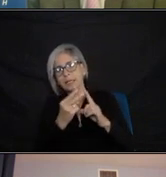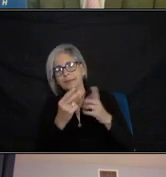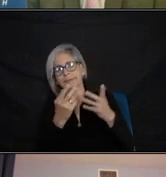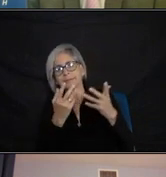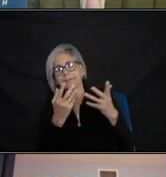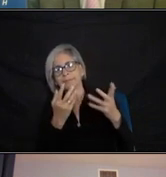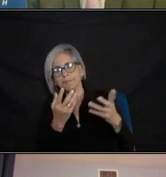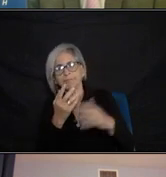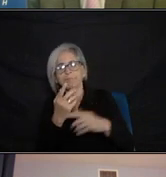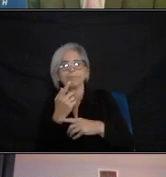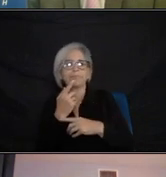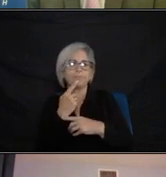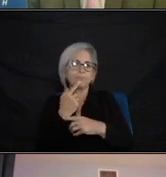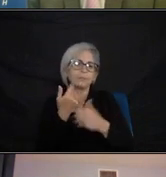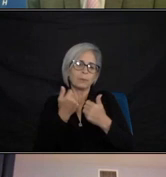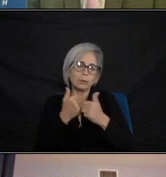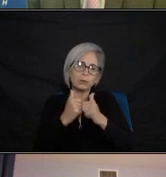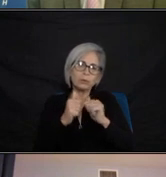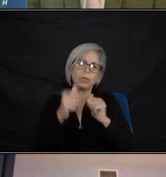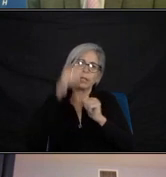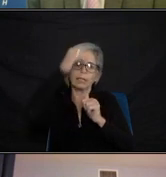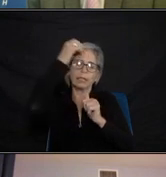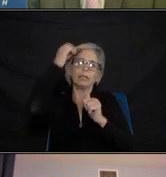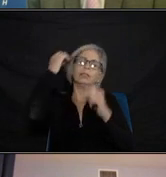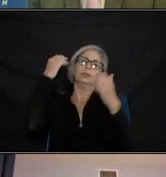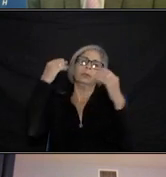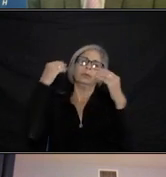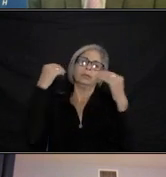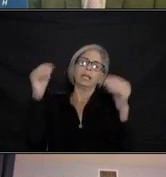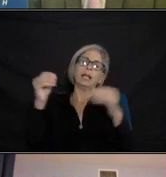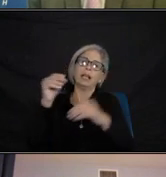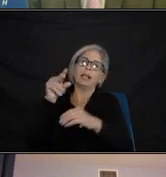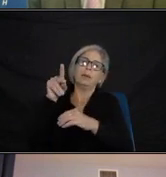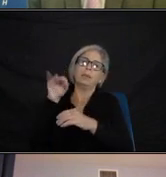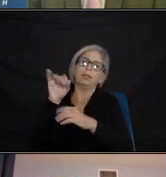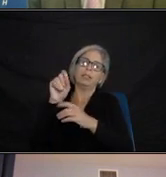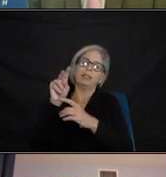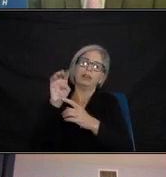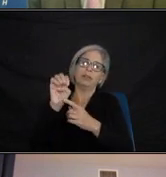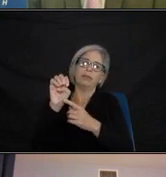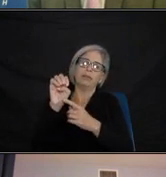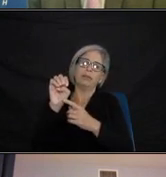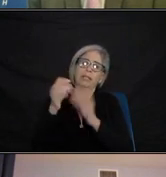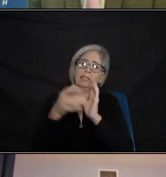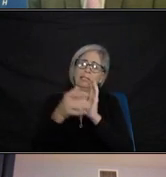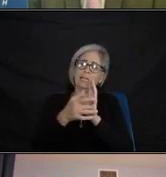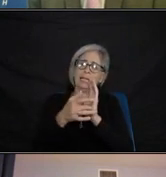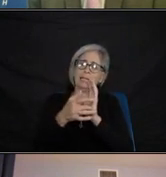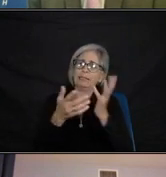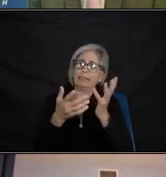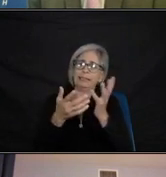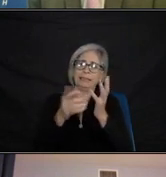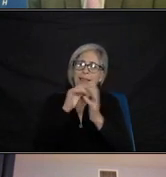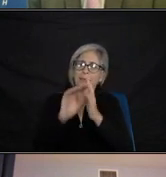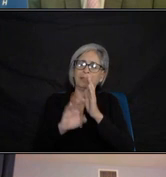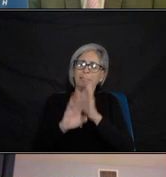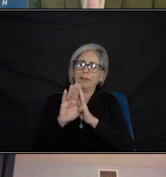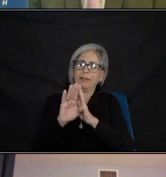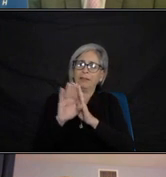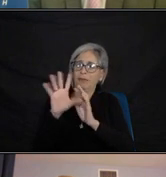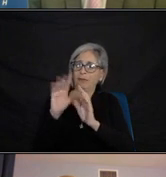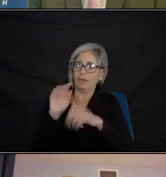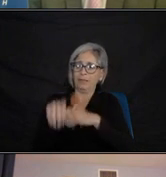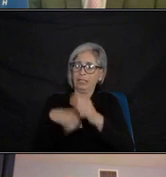that we're trying to sell preserved, you know, technically preserved land since it hasn't been developed for 50 plus